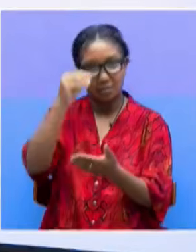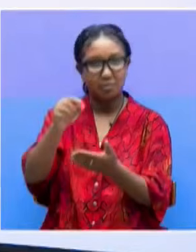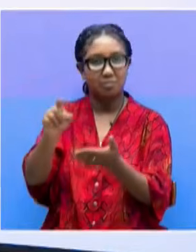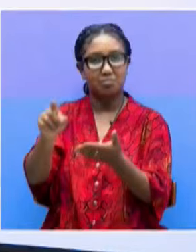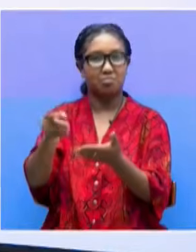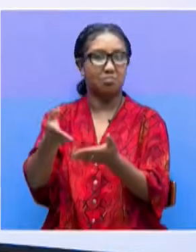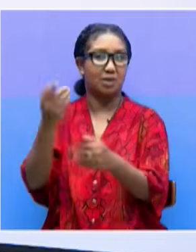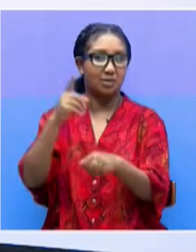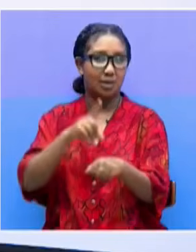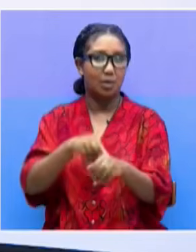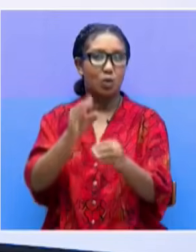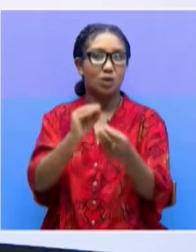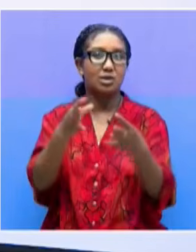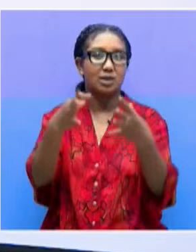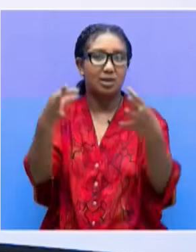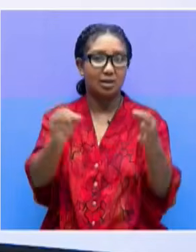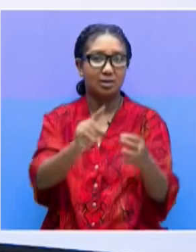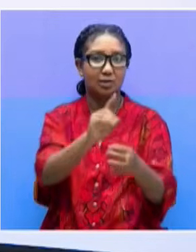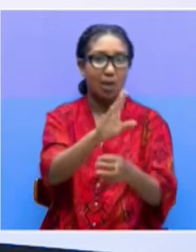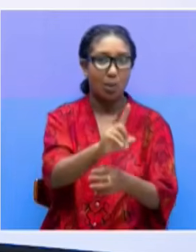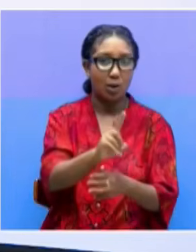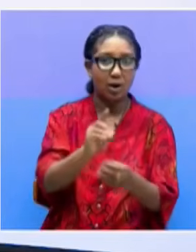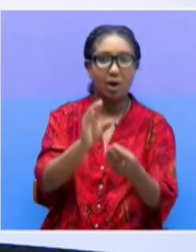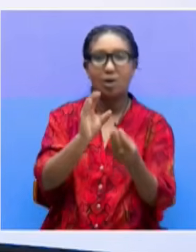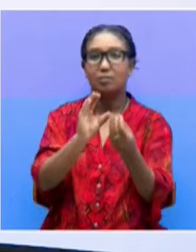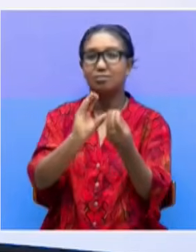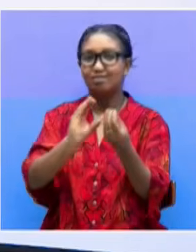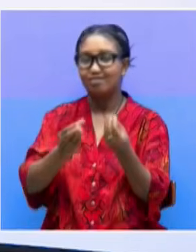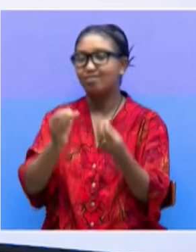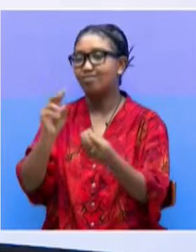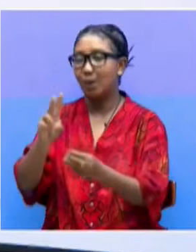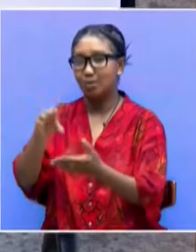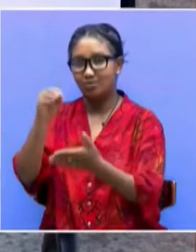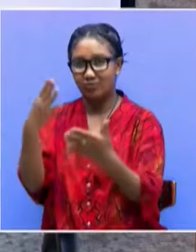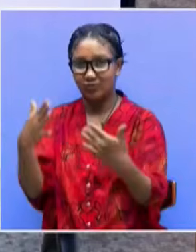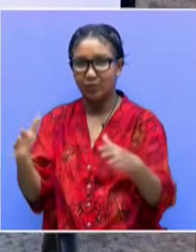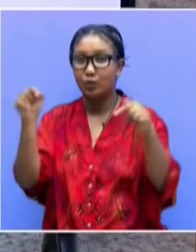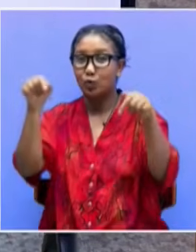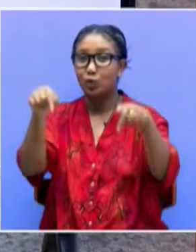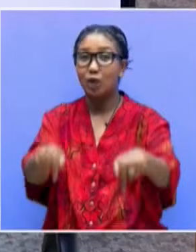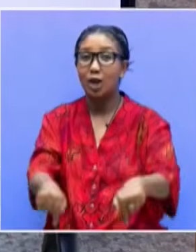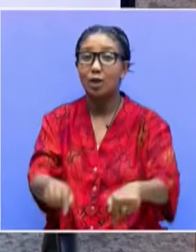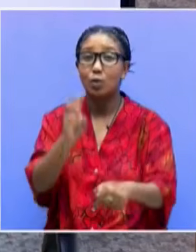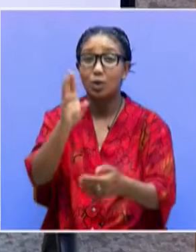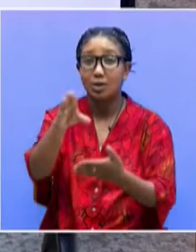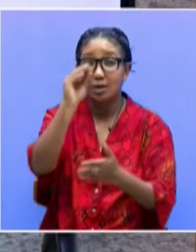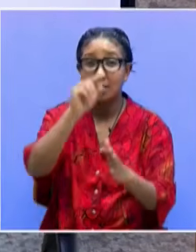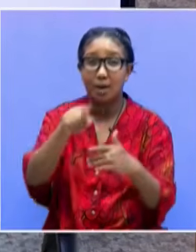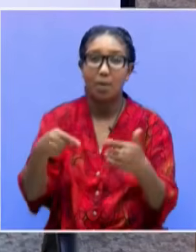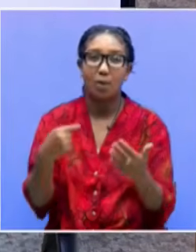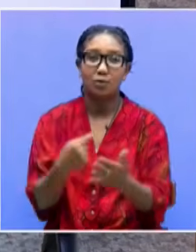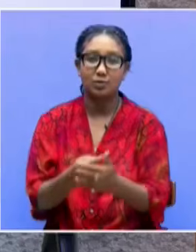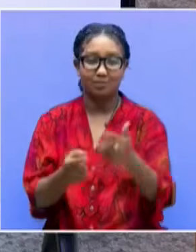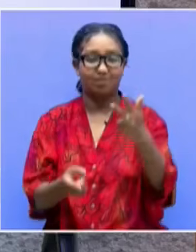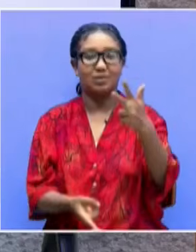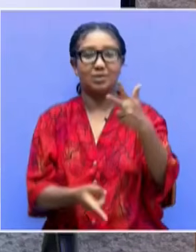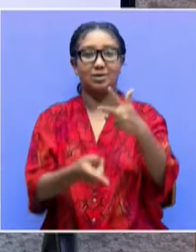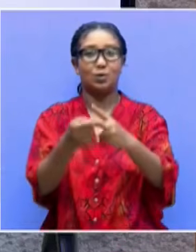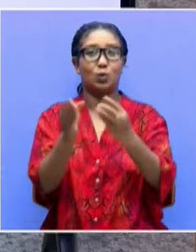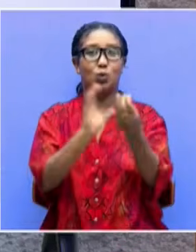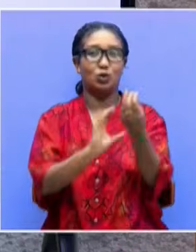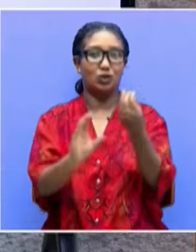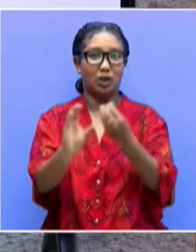far. Conditional sentence type 1 and conditional sentence type 2. Today we're going to see the third